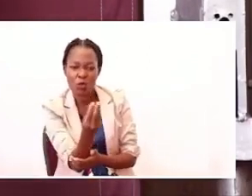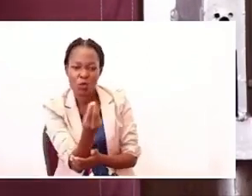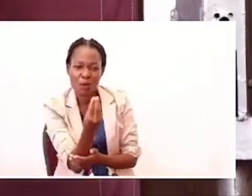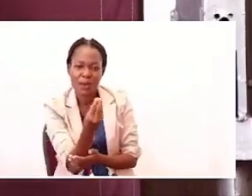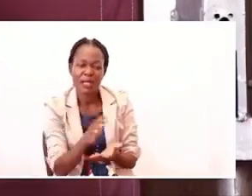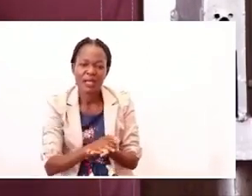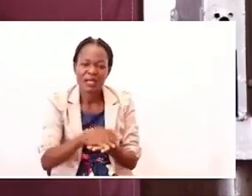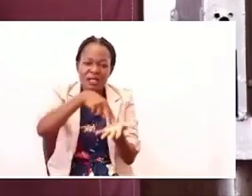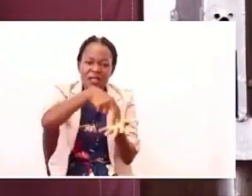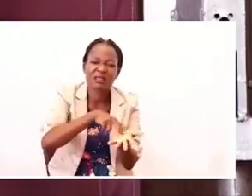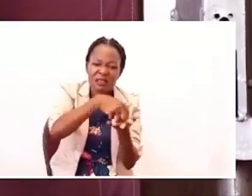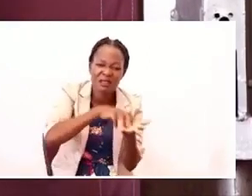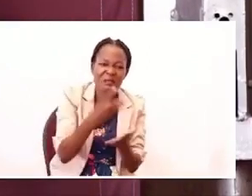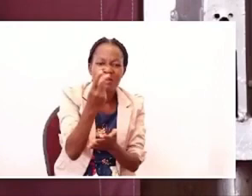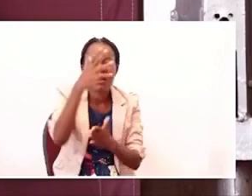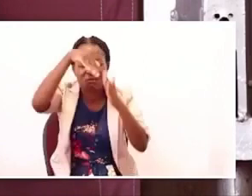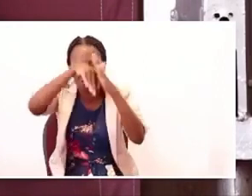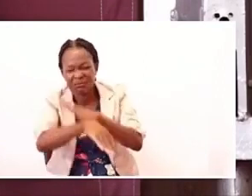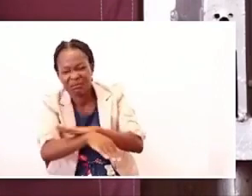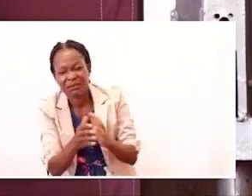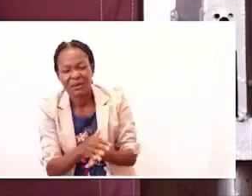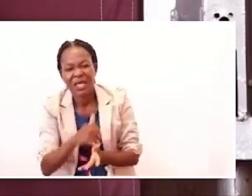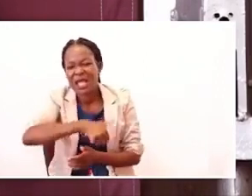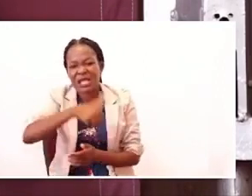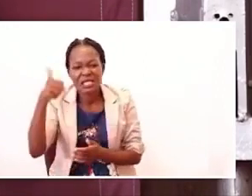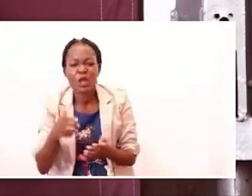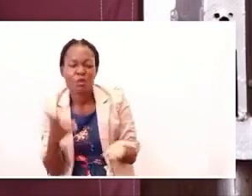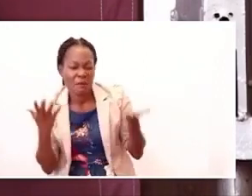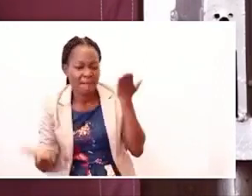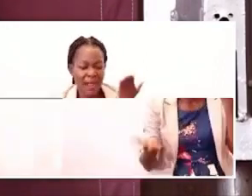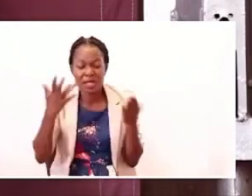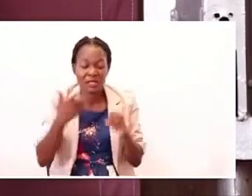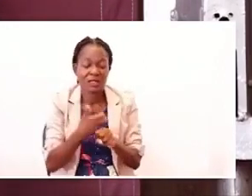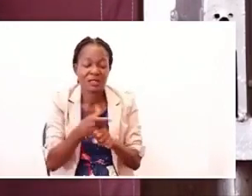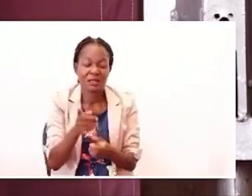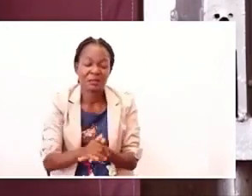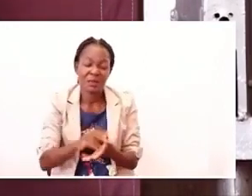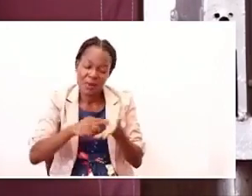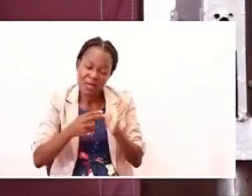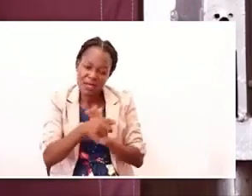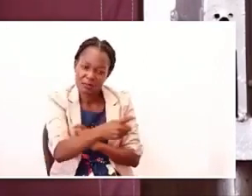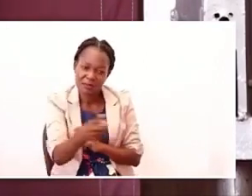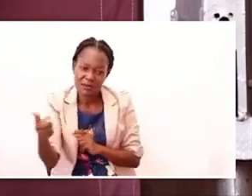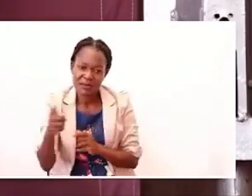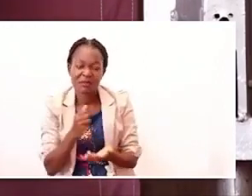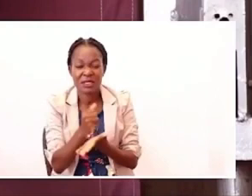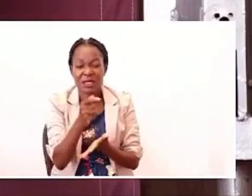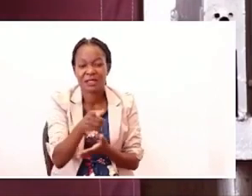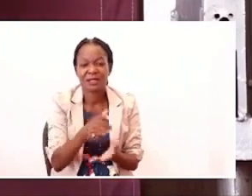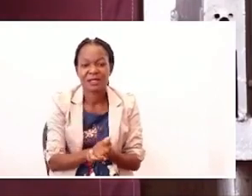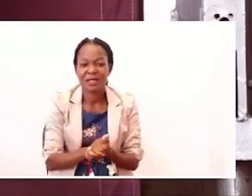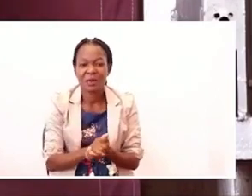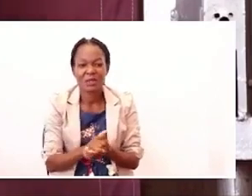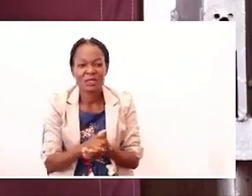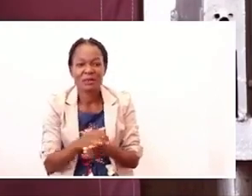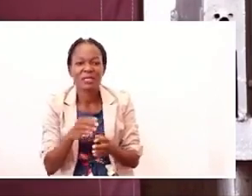inflation, external imbalances, these reflect deficient